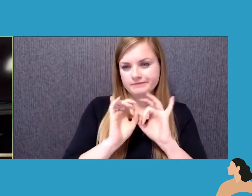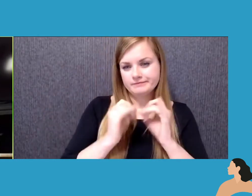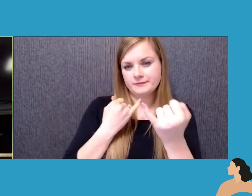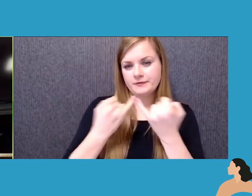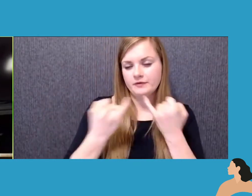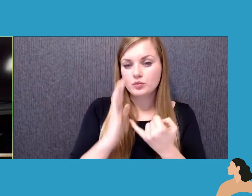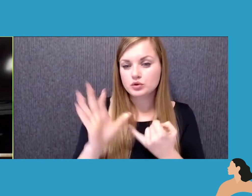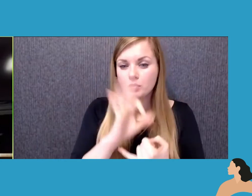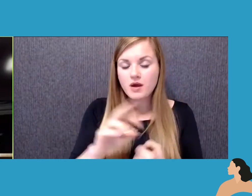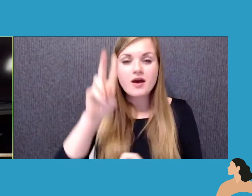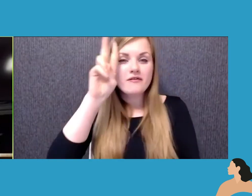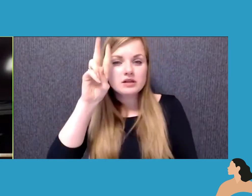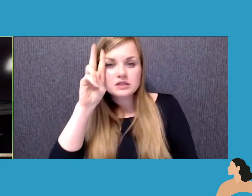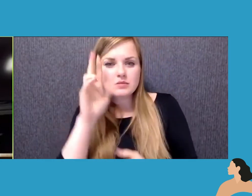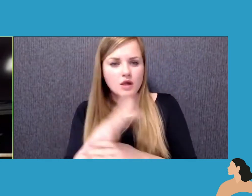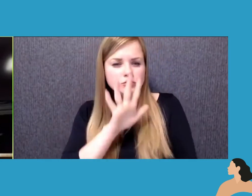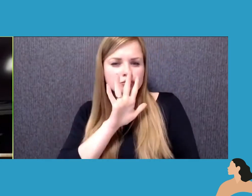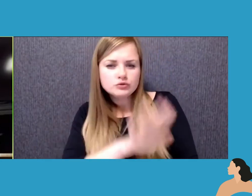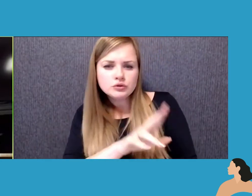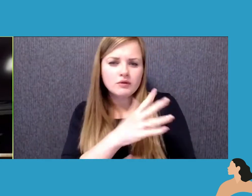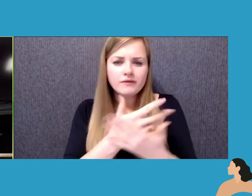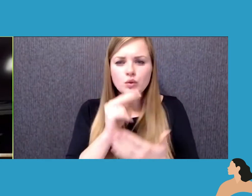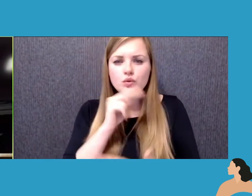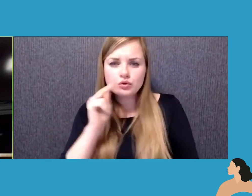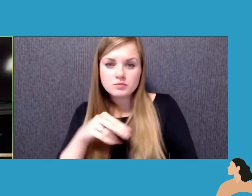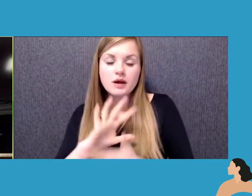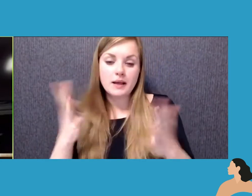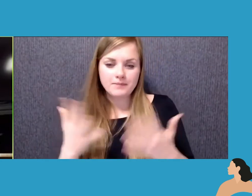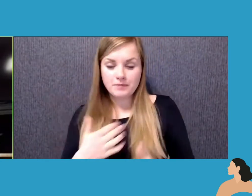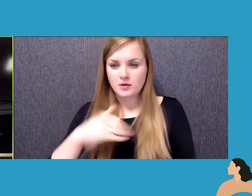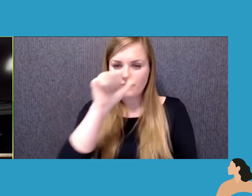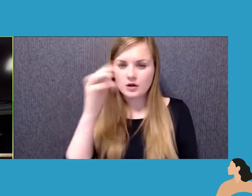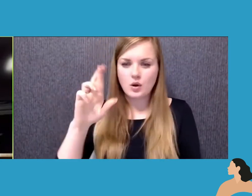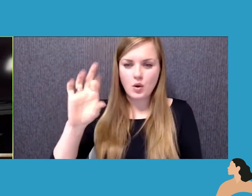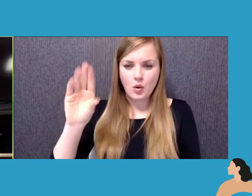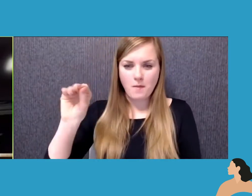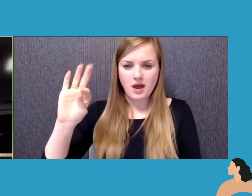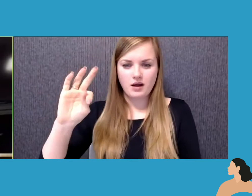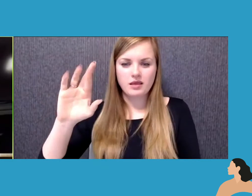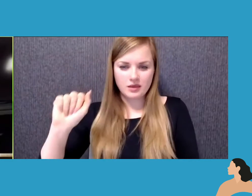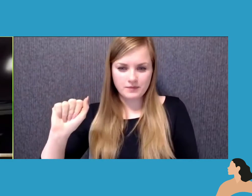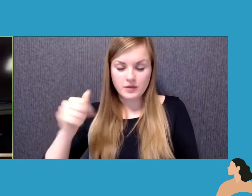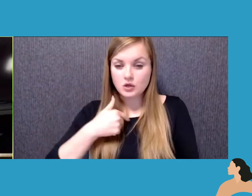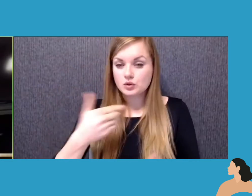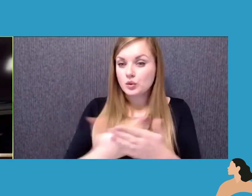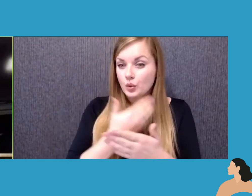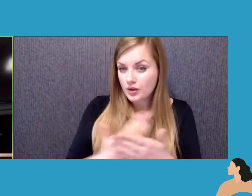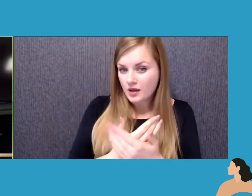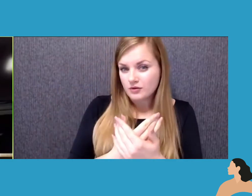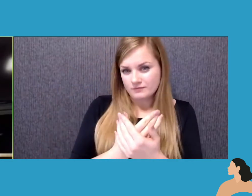and attendees of our forum, National Forum on Human